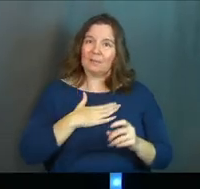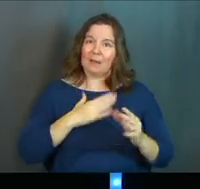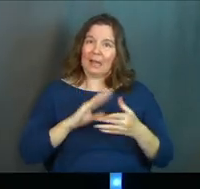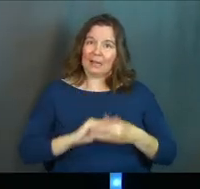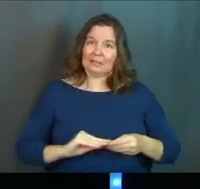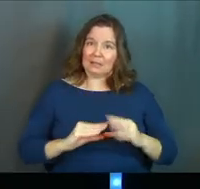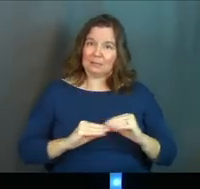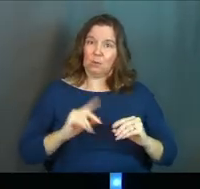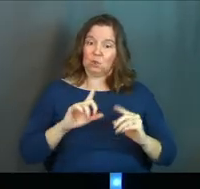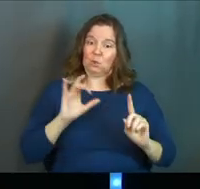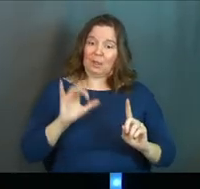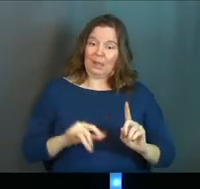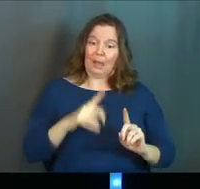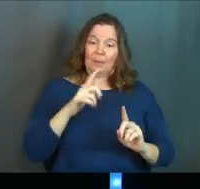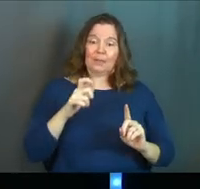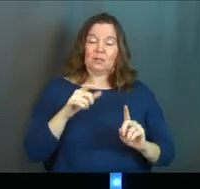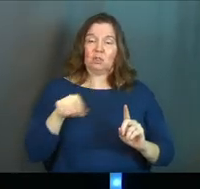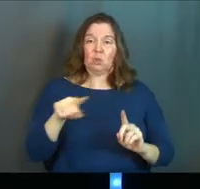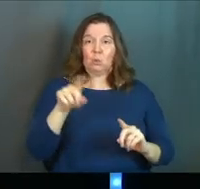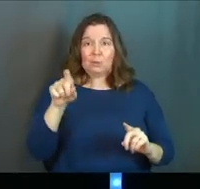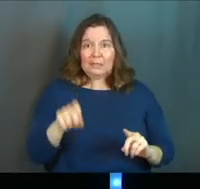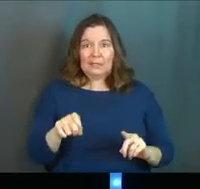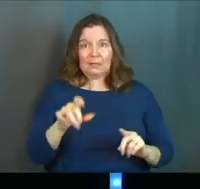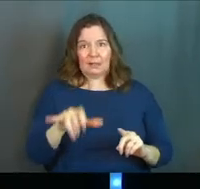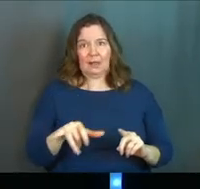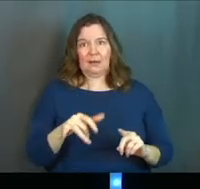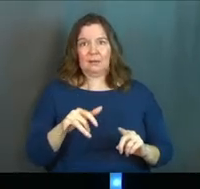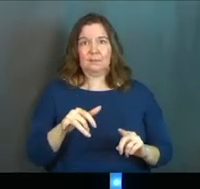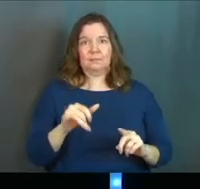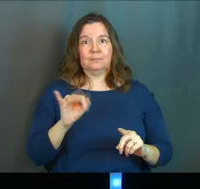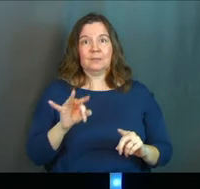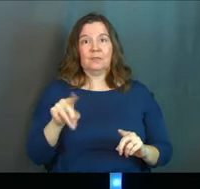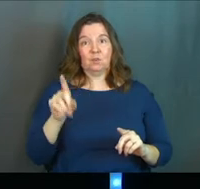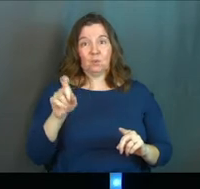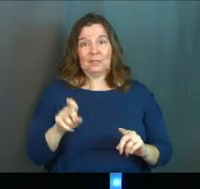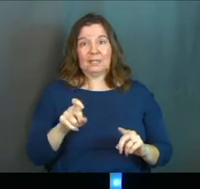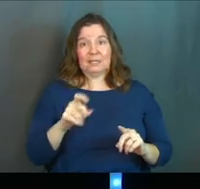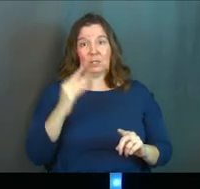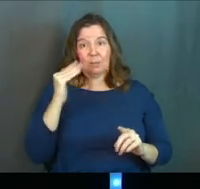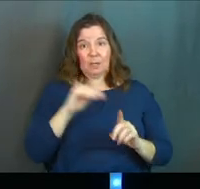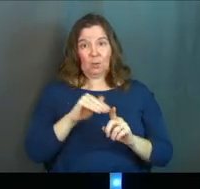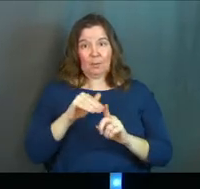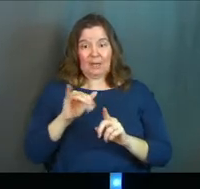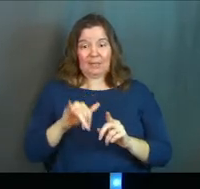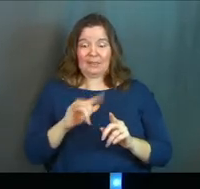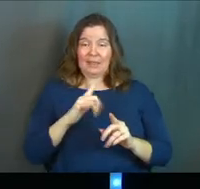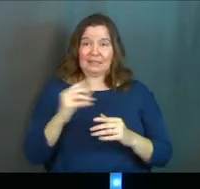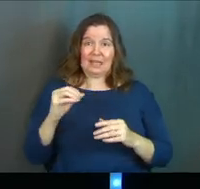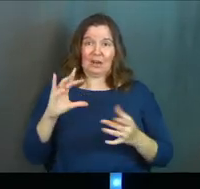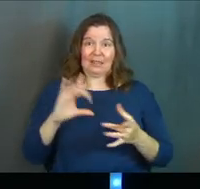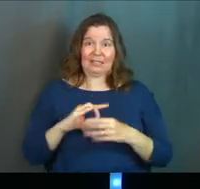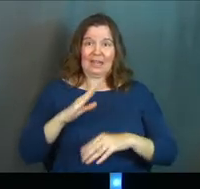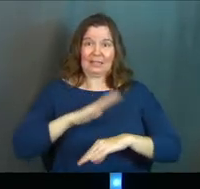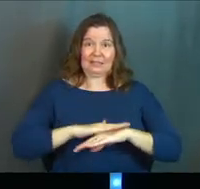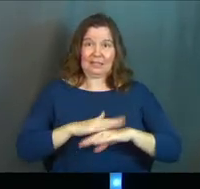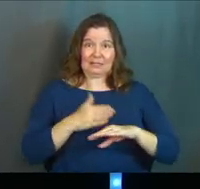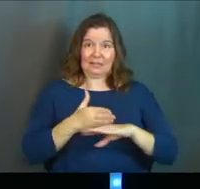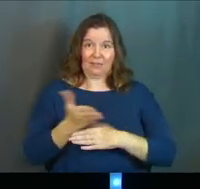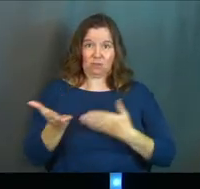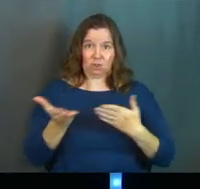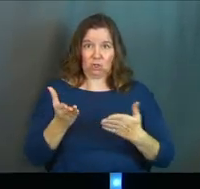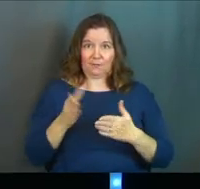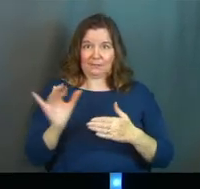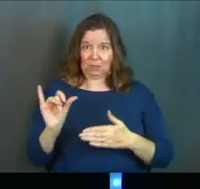my testimony to that because you need that. If you need to be reminded of that, that's out at the Connect desk after